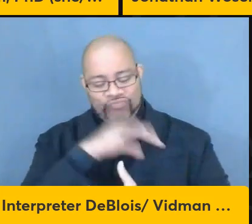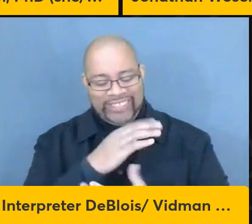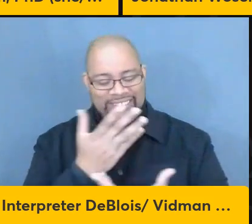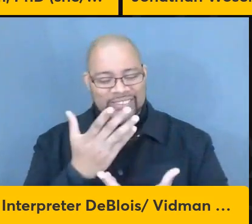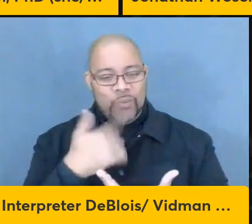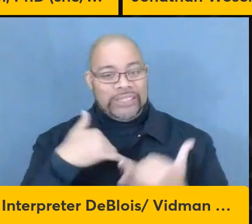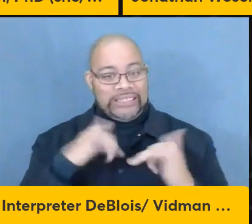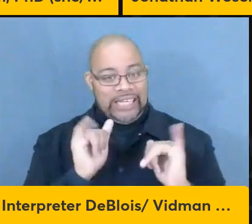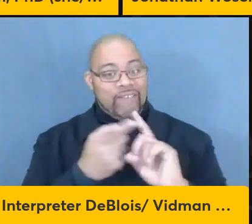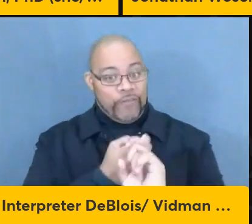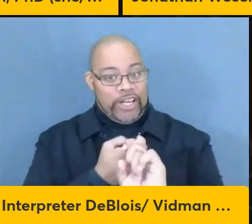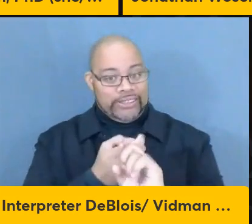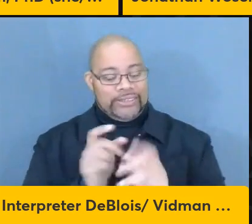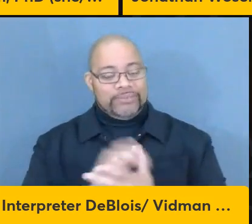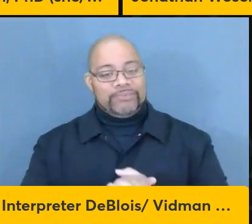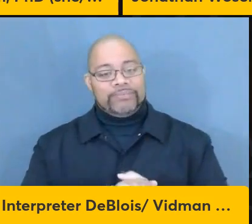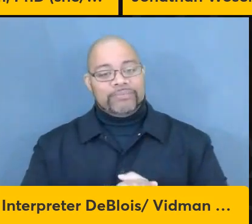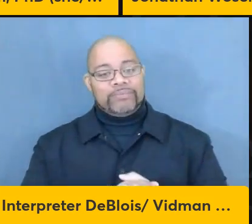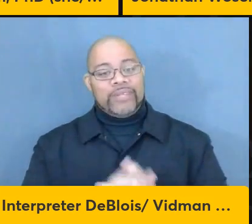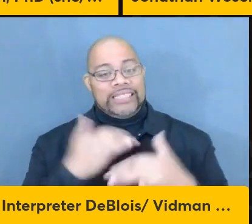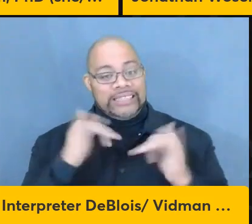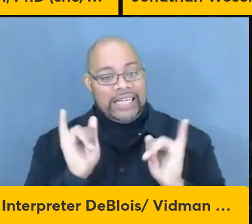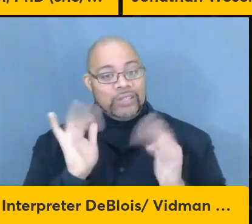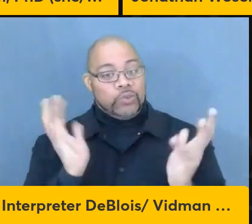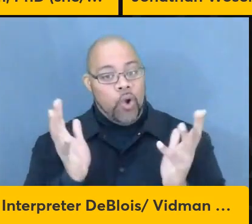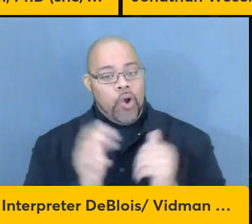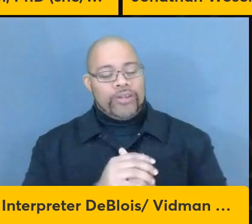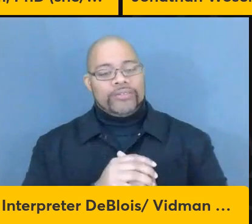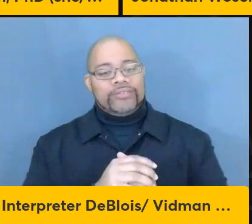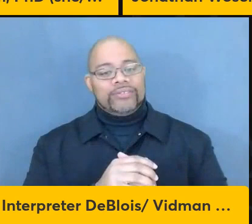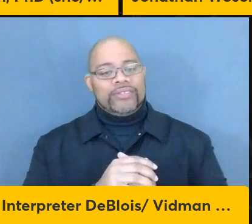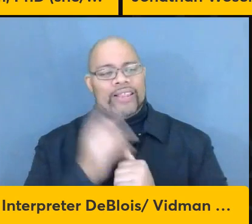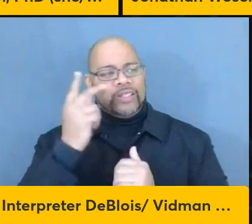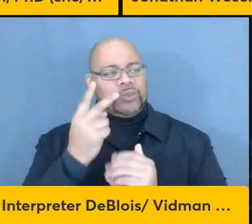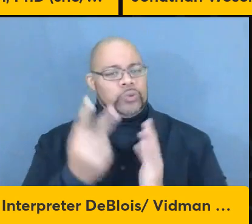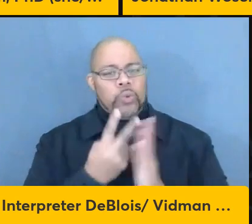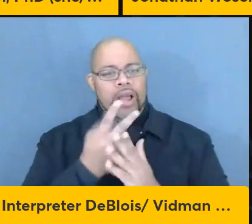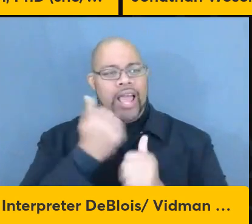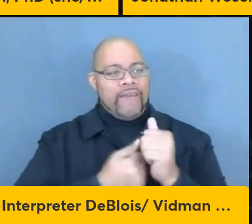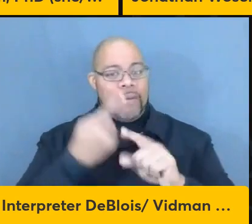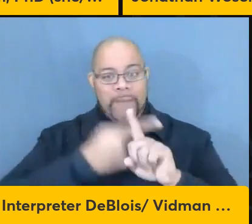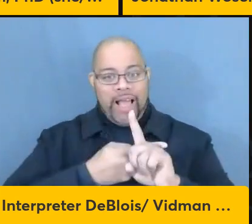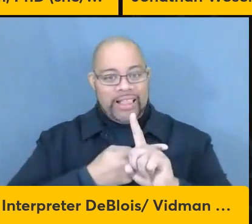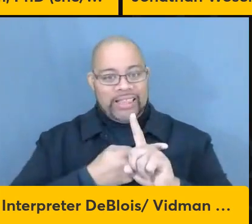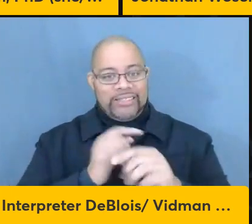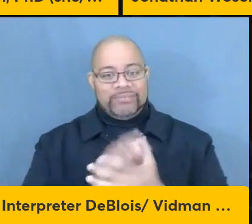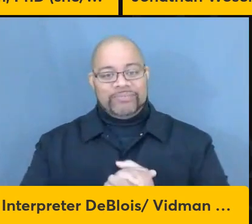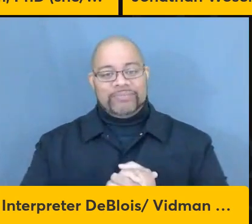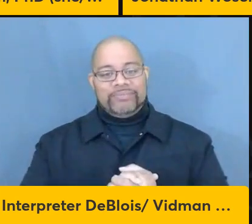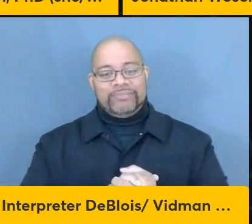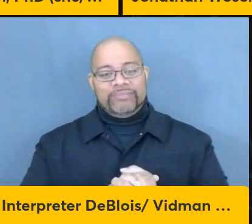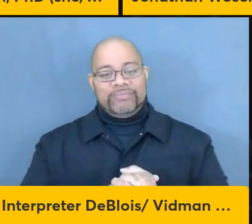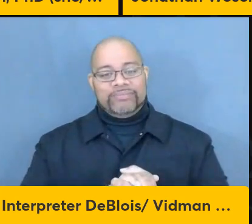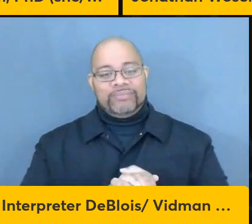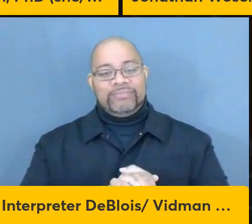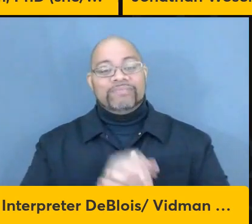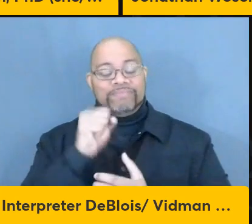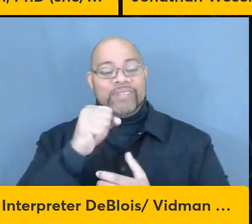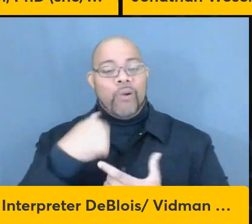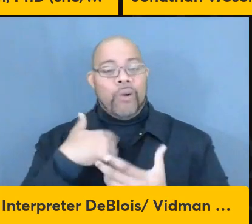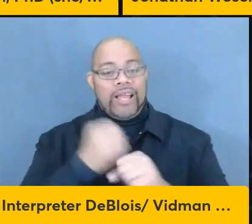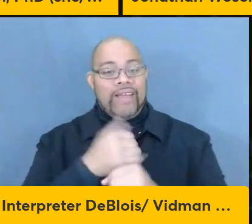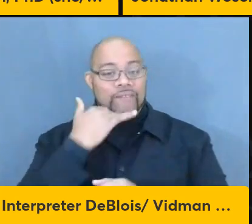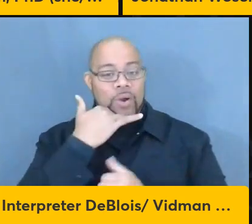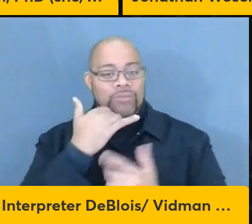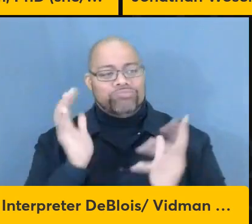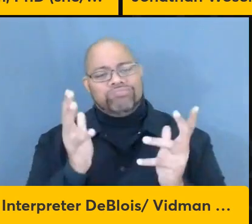are still friends. We still talk, I think 2 hours every month. Well, yeah, we get on the phone. We're